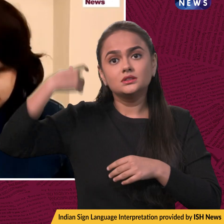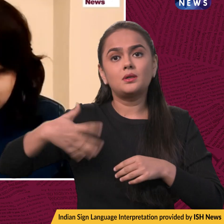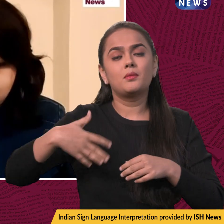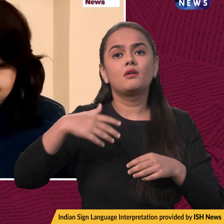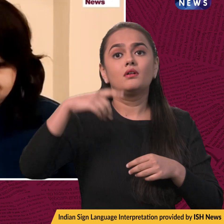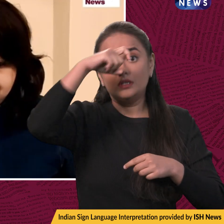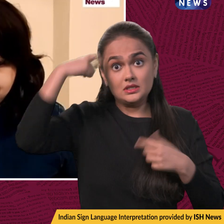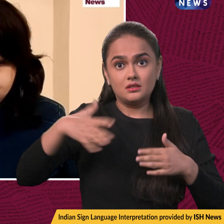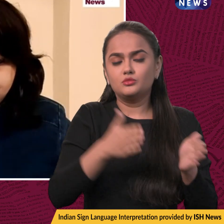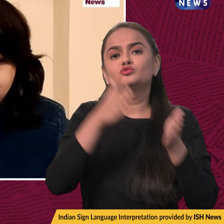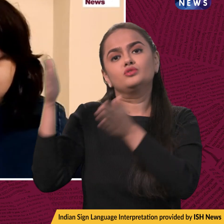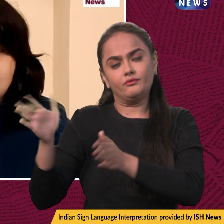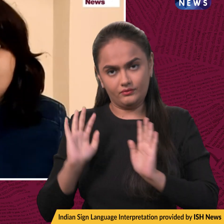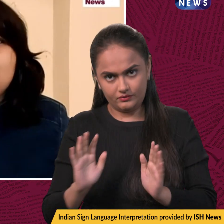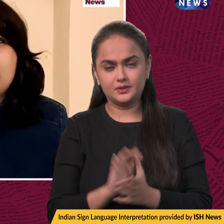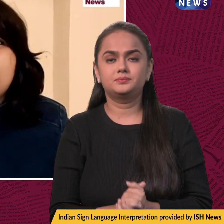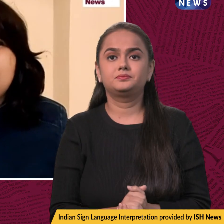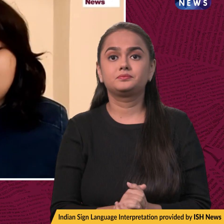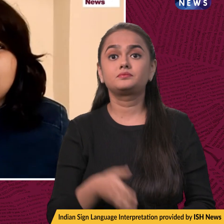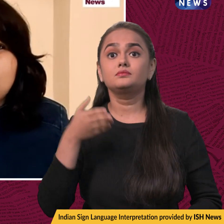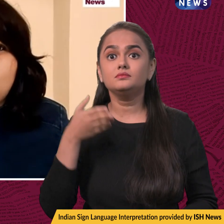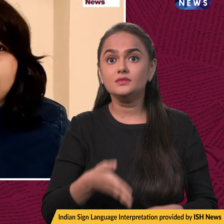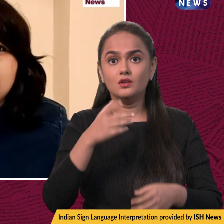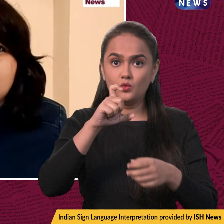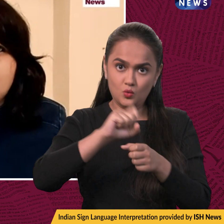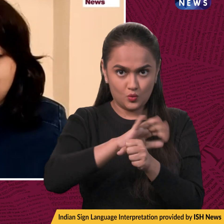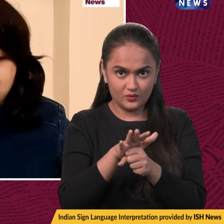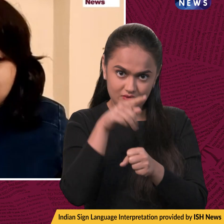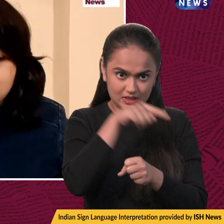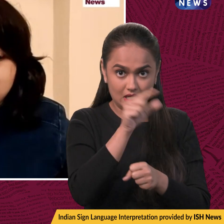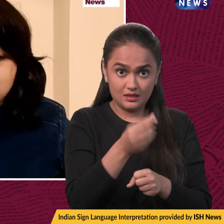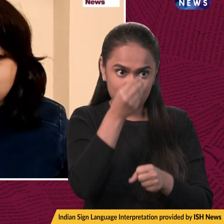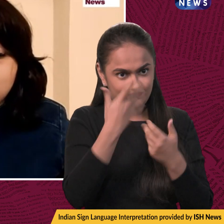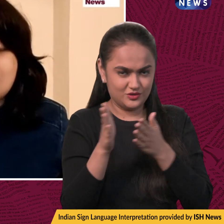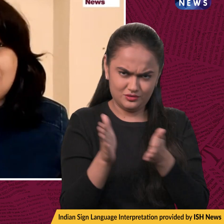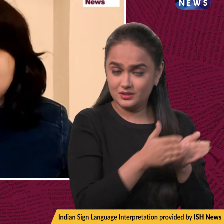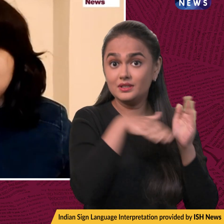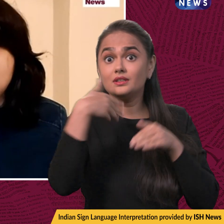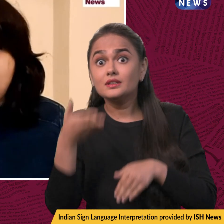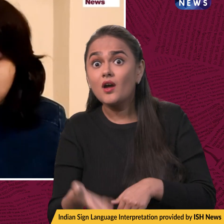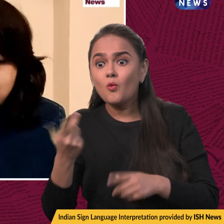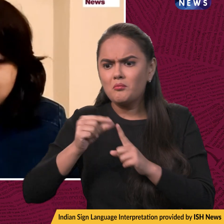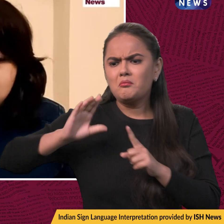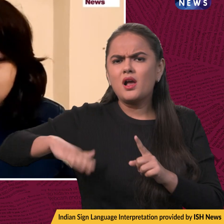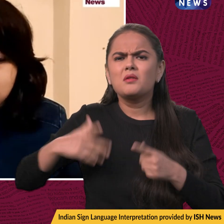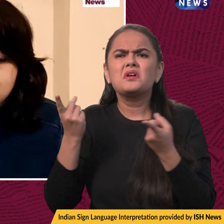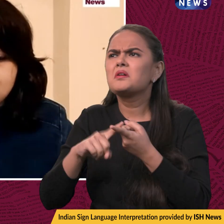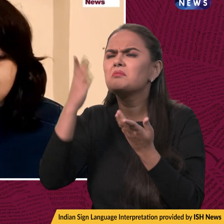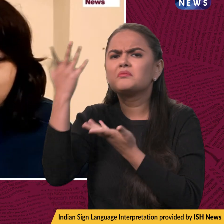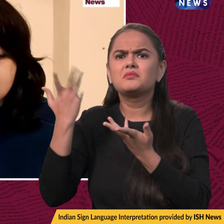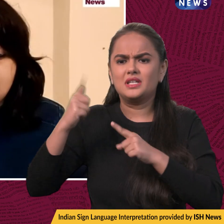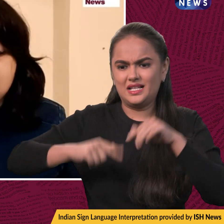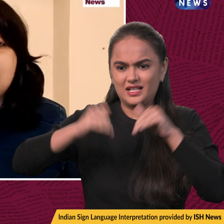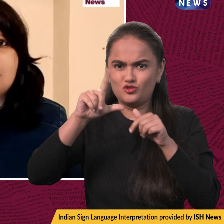early summer. Moving away from COVID updates to what's happening in the parliament. Now, the